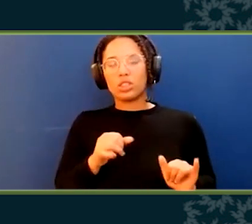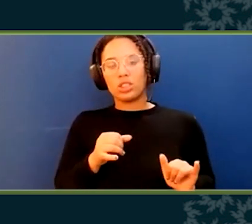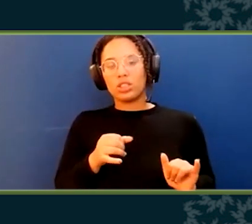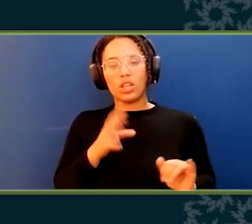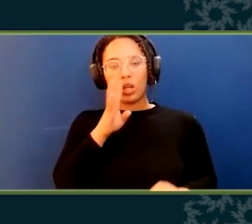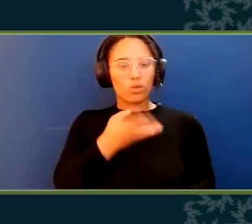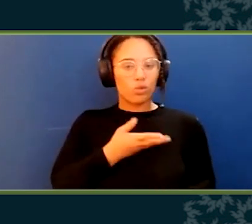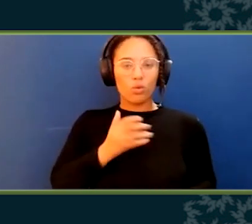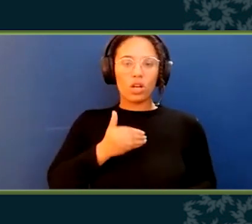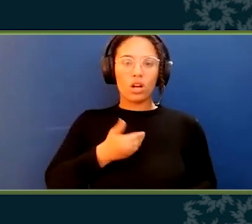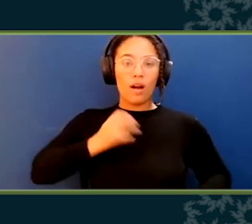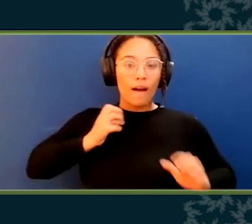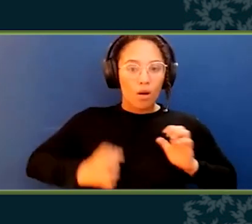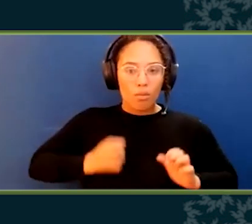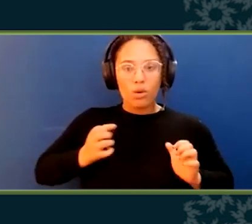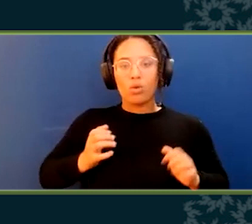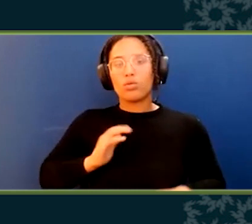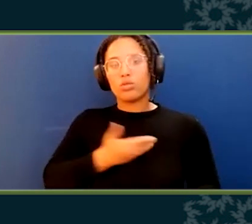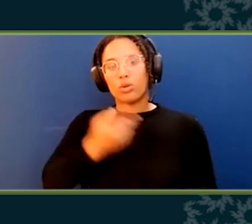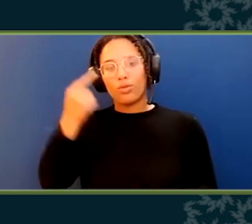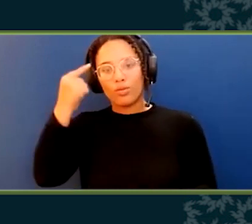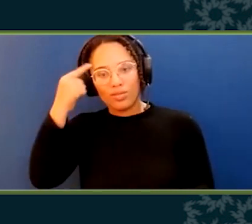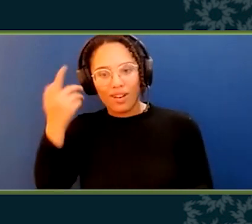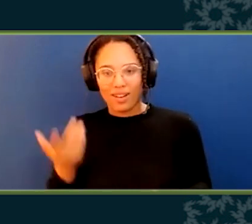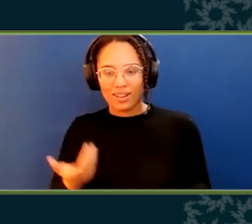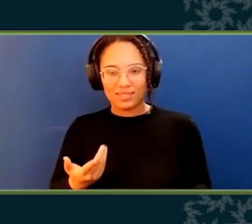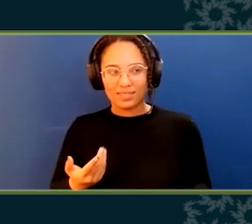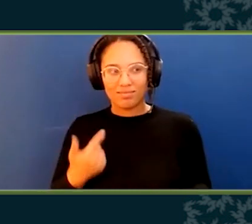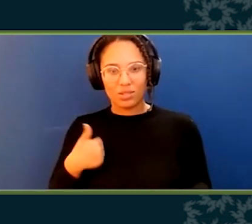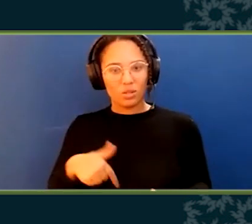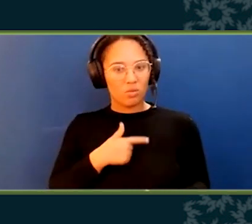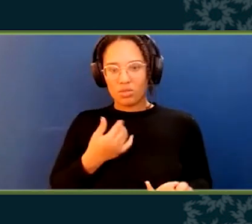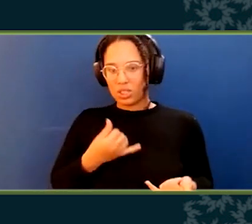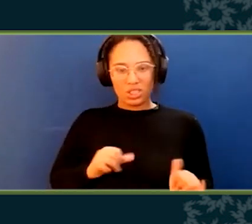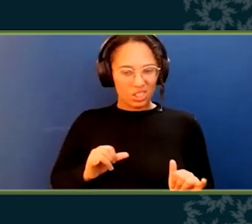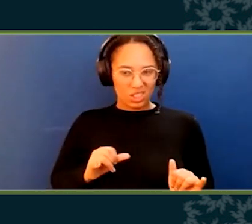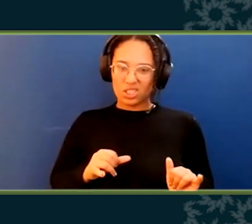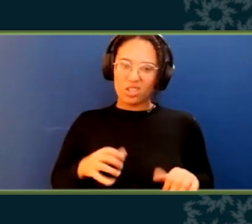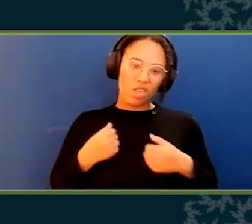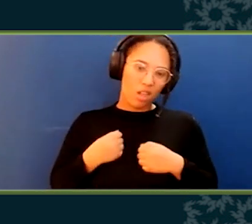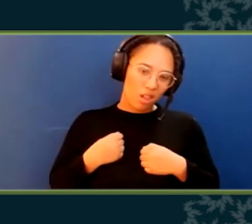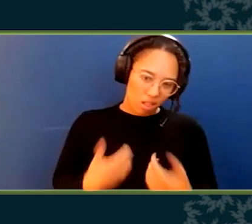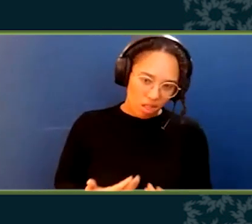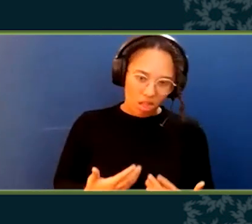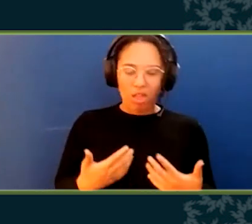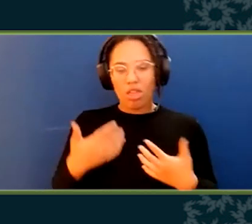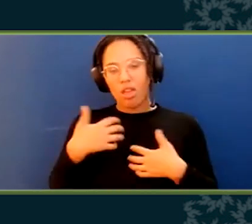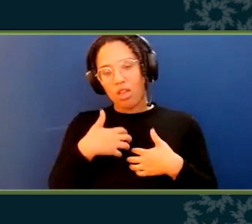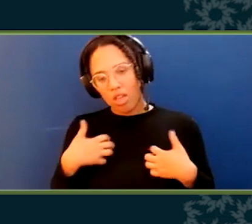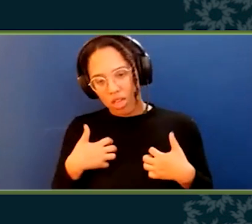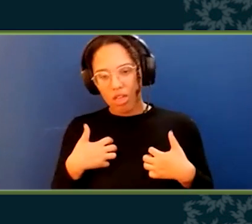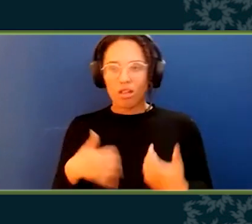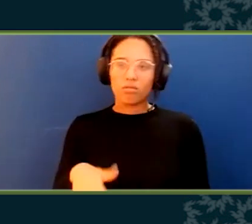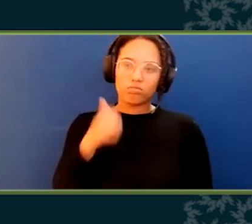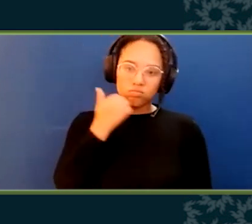emotions somehow outside. We're still completely slogging ourselves every day, and then we're expecting our team members